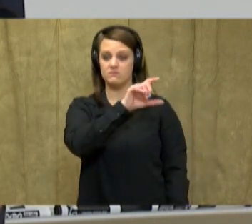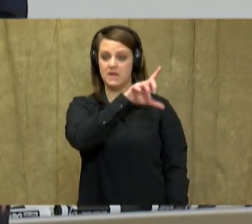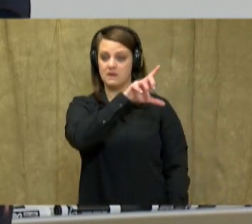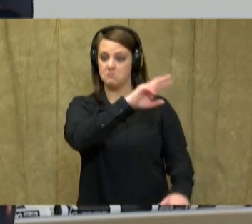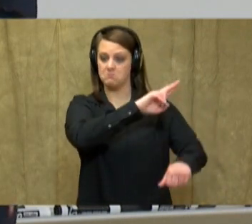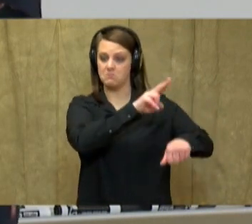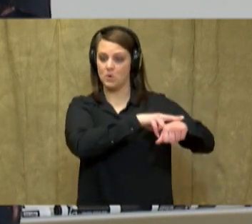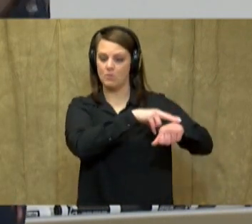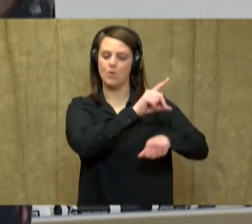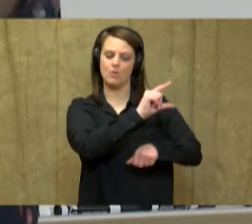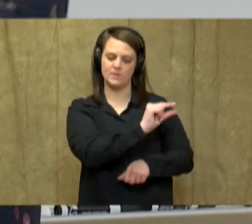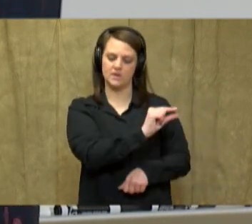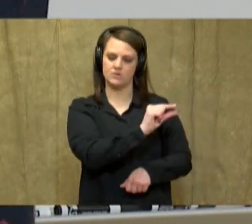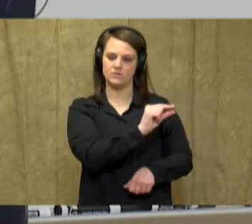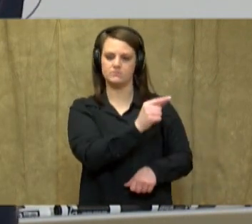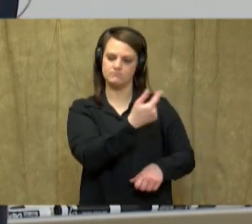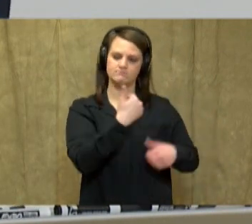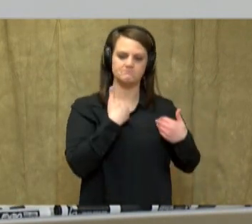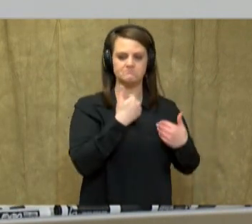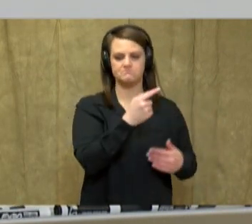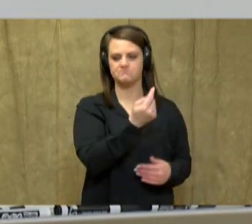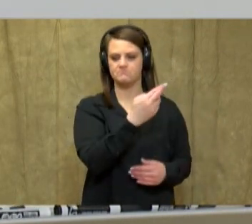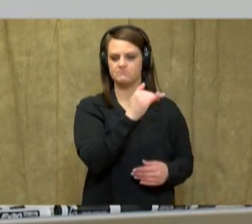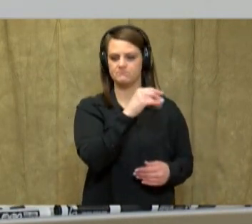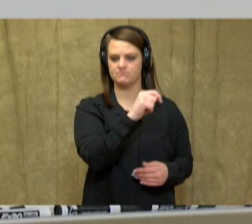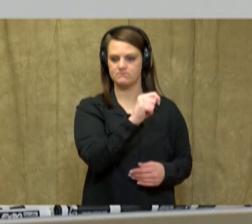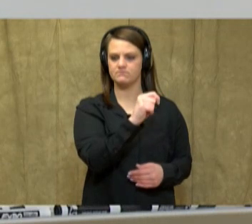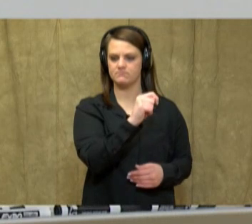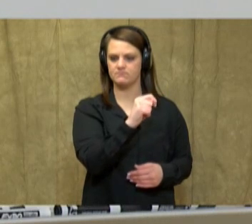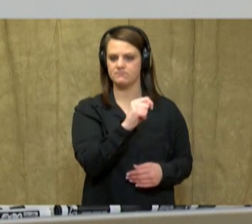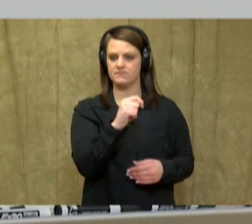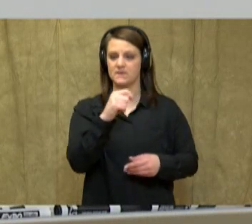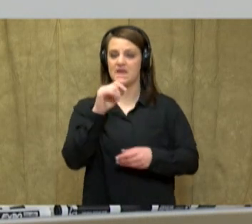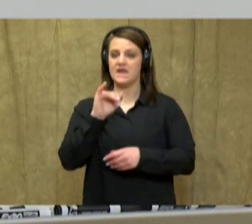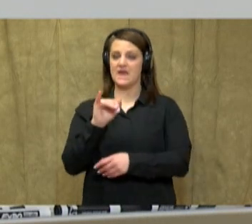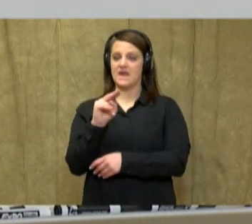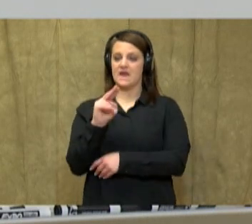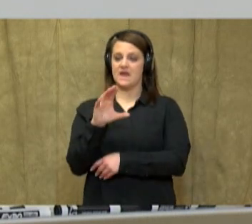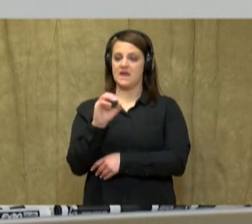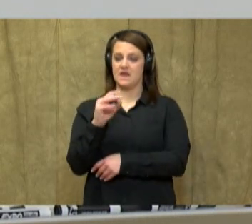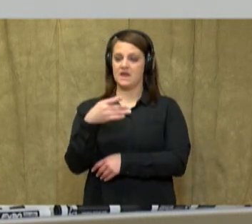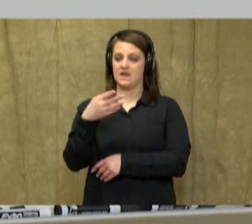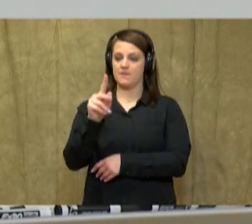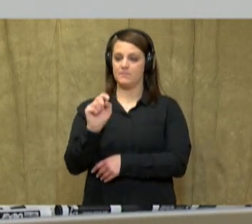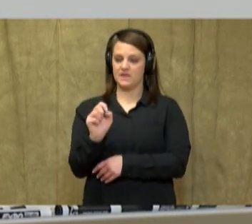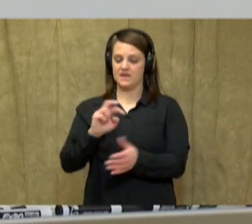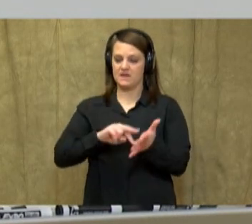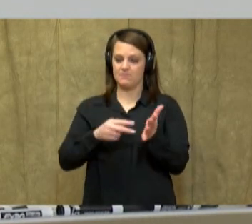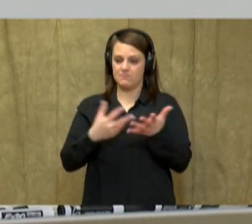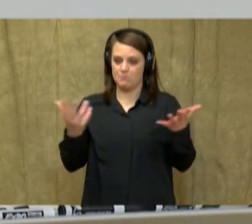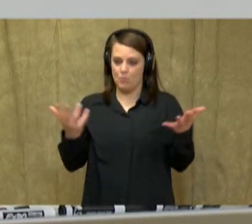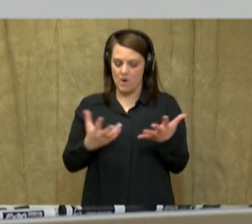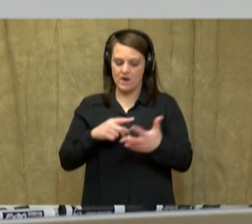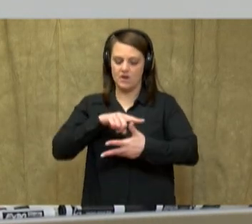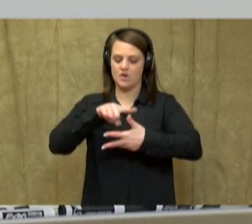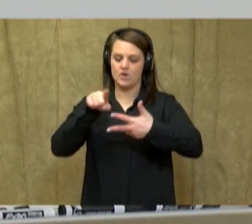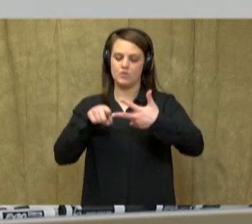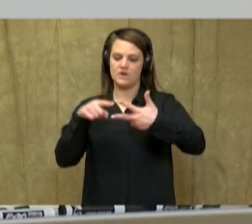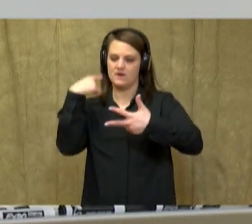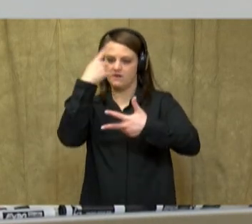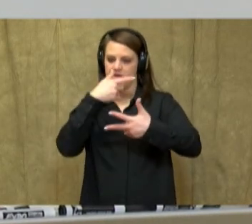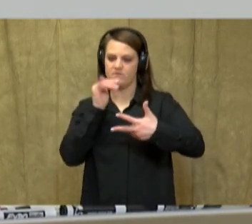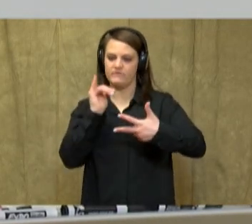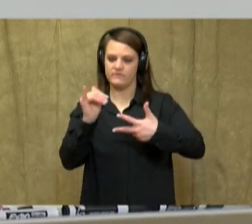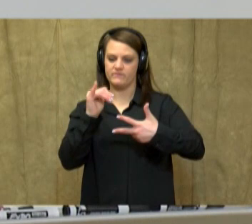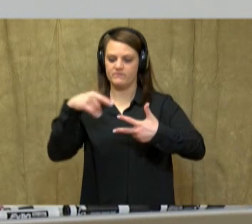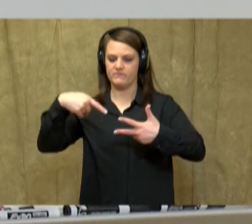or lowercase letter, you have that trait, one or the other. Incomplete, your big clue was you have 3 phenotypes. So it